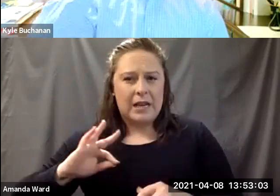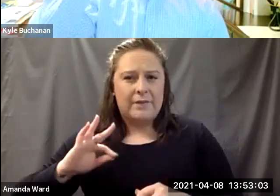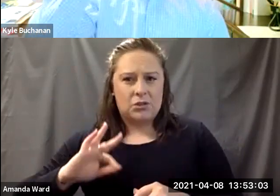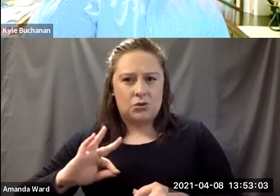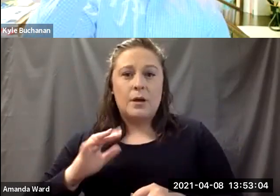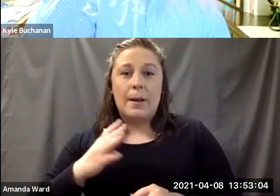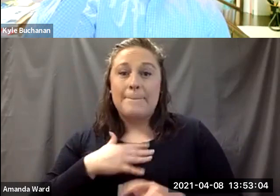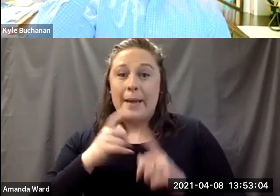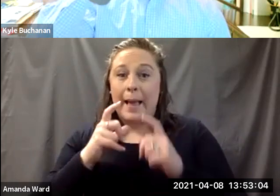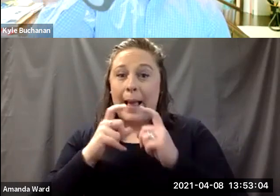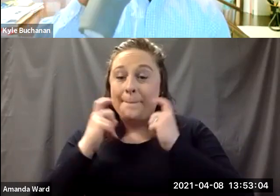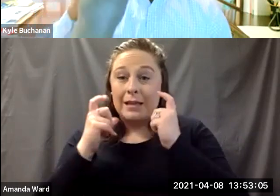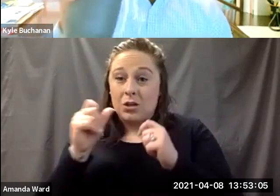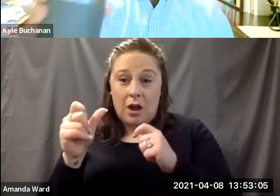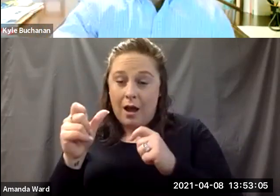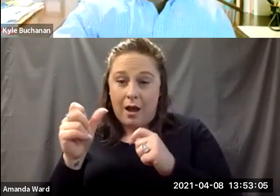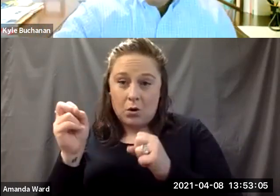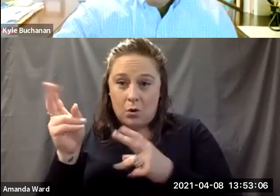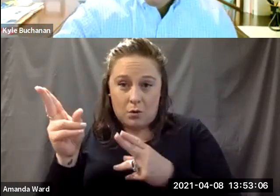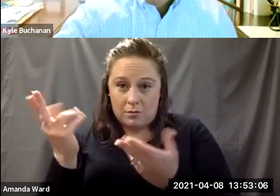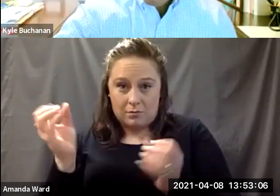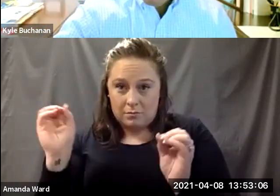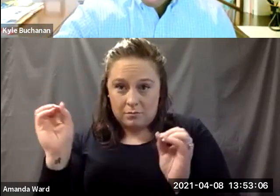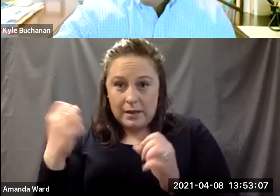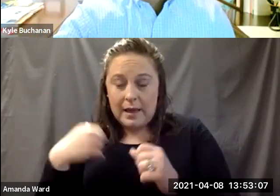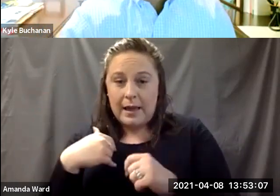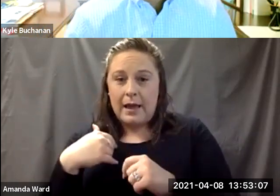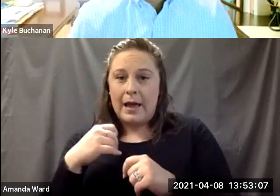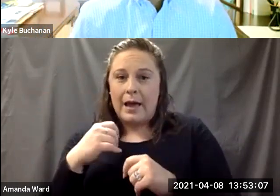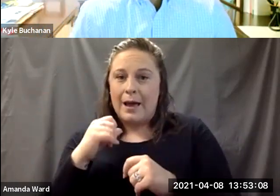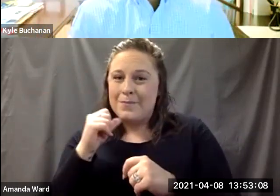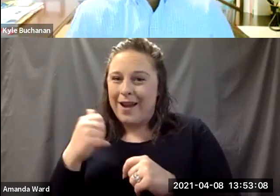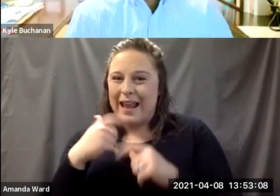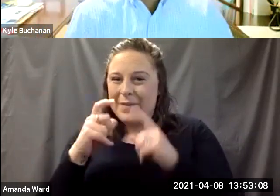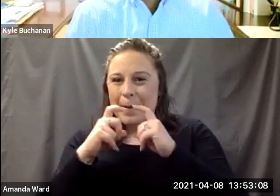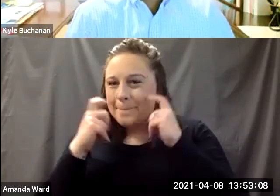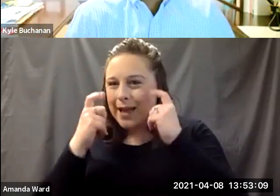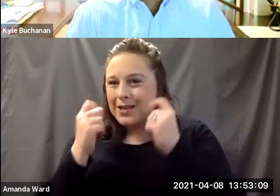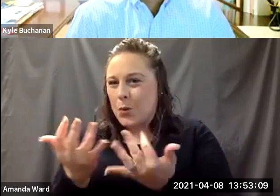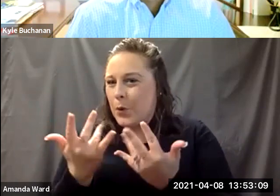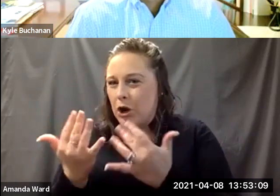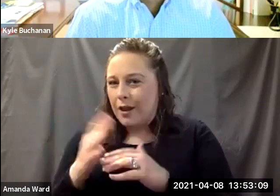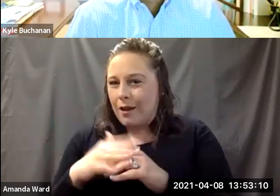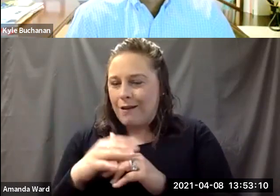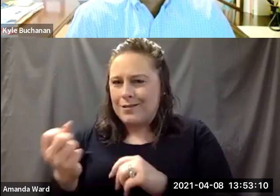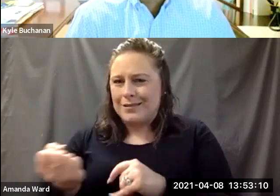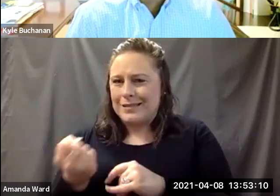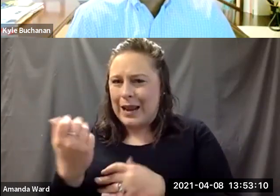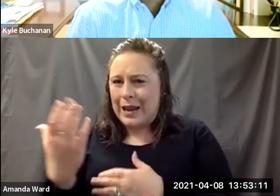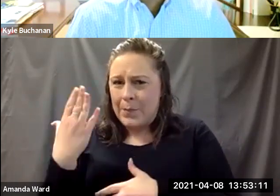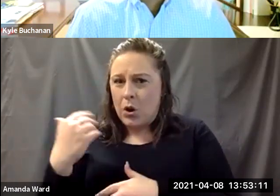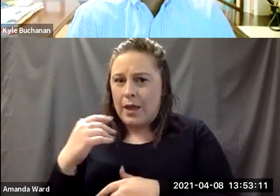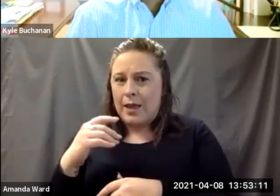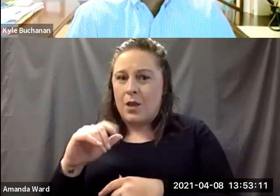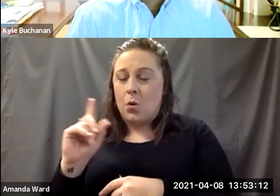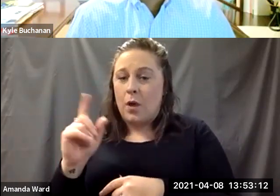My masks are not going away. They're not going anywhere. I'm not going to have a mask burning on Saturday morning. In fact, at Hudson Alpha, where